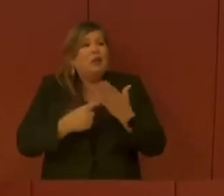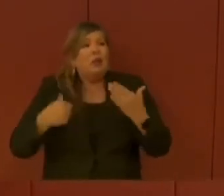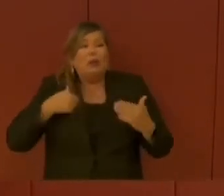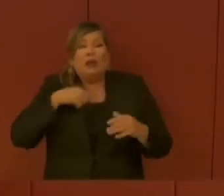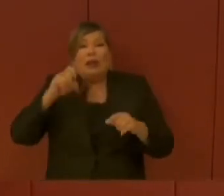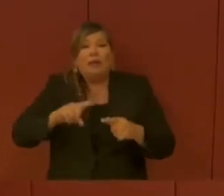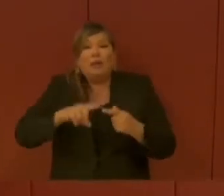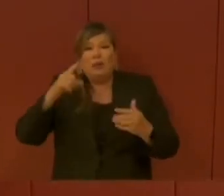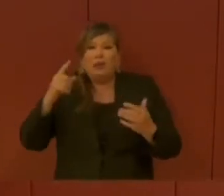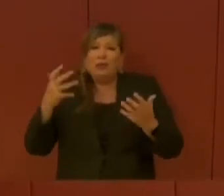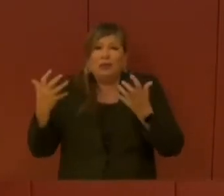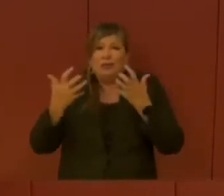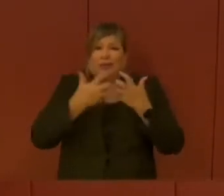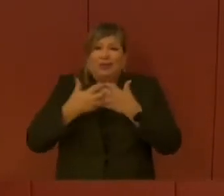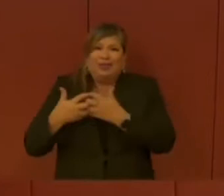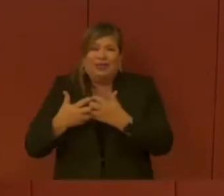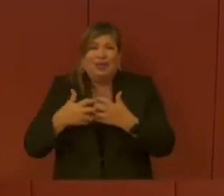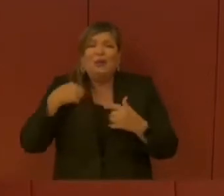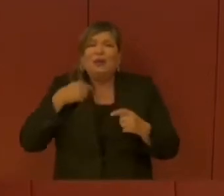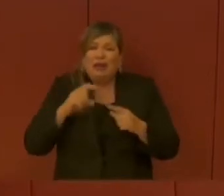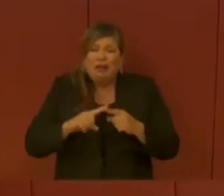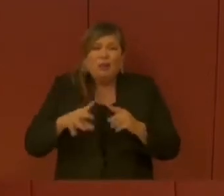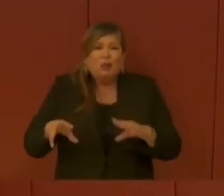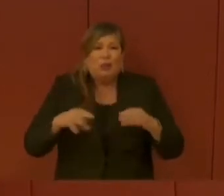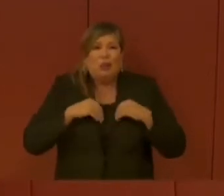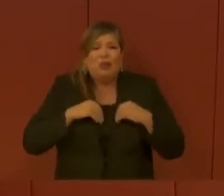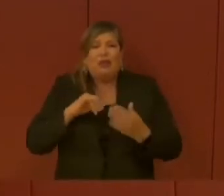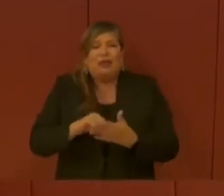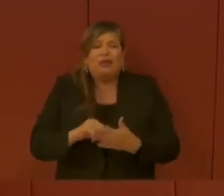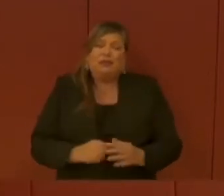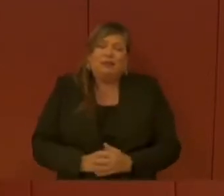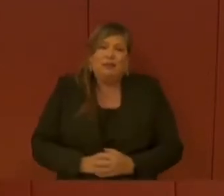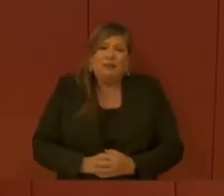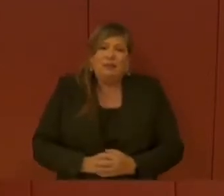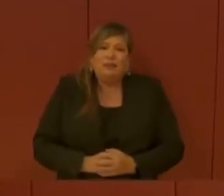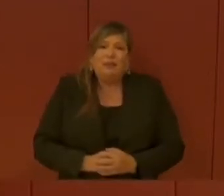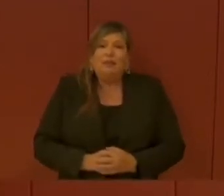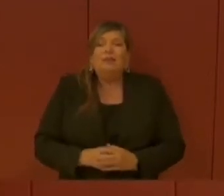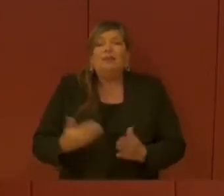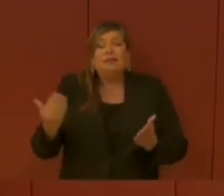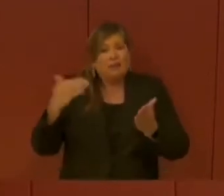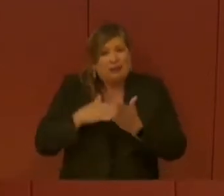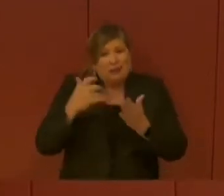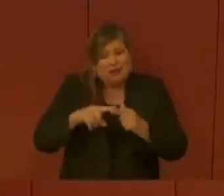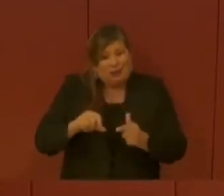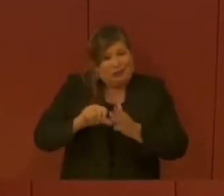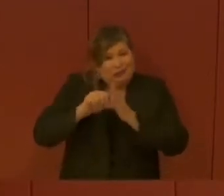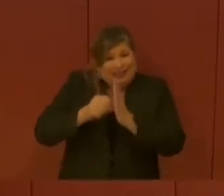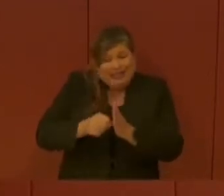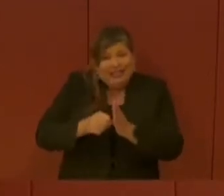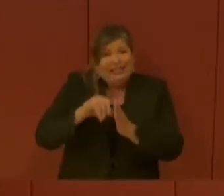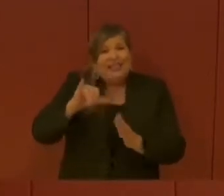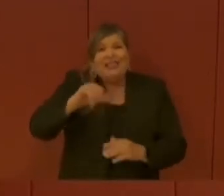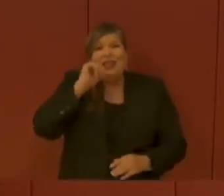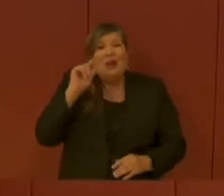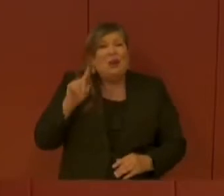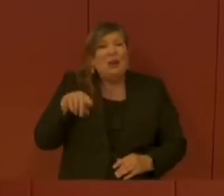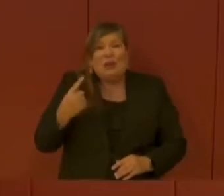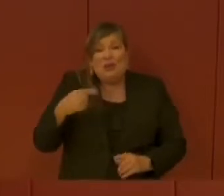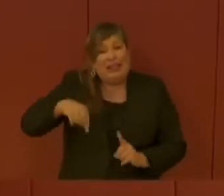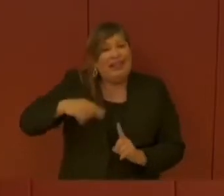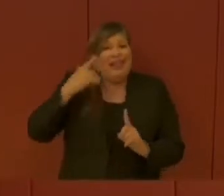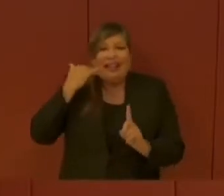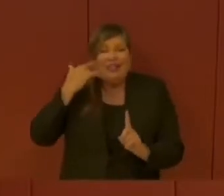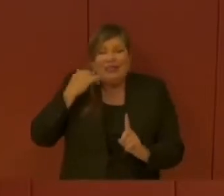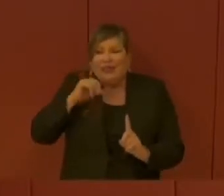to reconcile. We have to own up to that. And by the way, I just repeat this, it's not unique to California, quite the contrary. I think